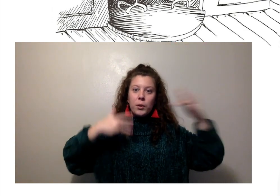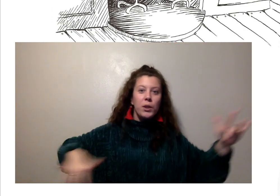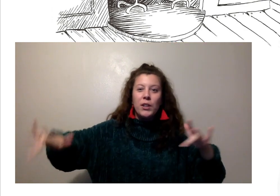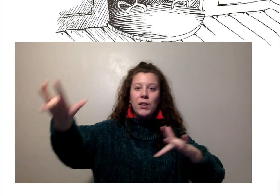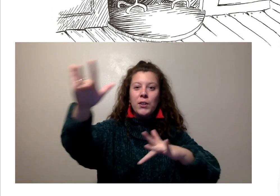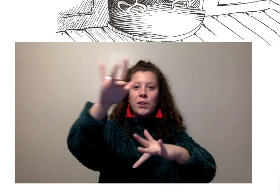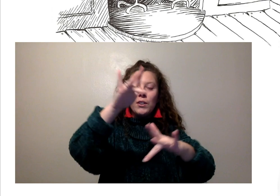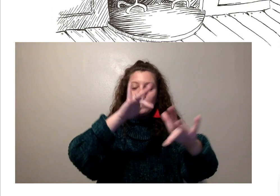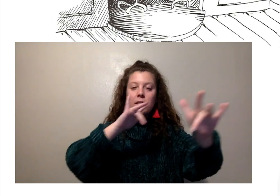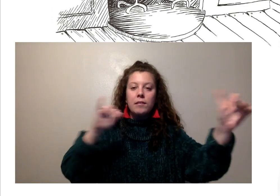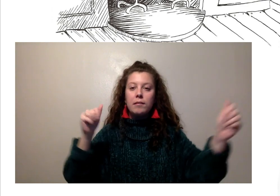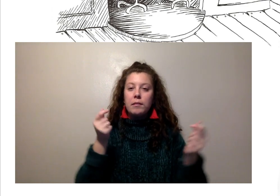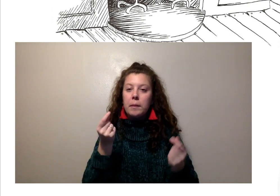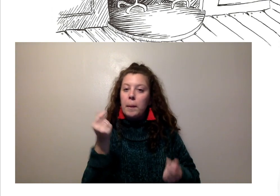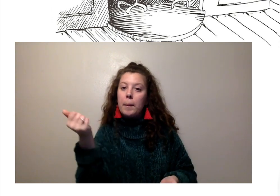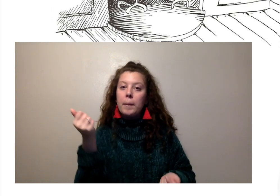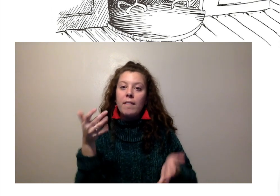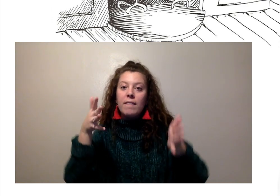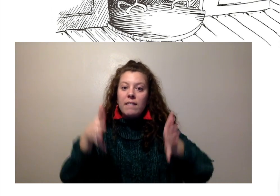but hooks and some wire.